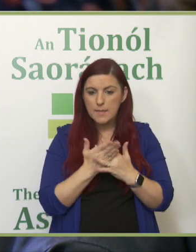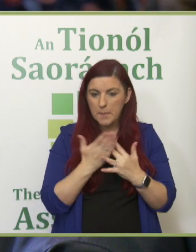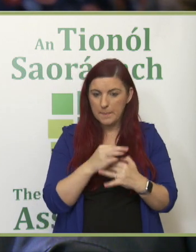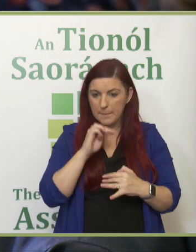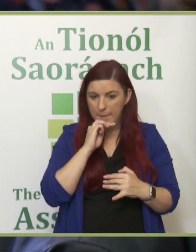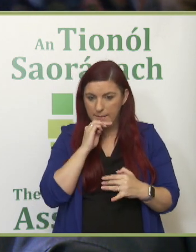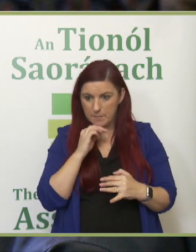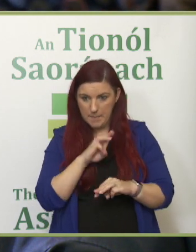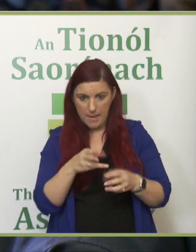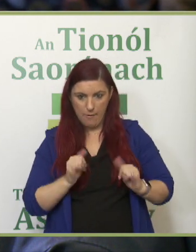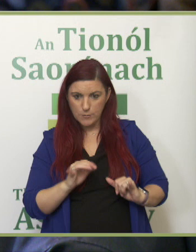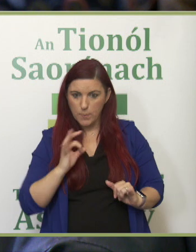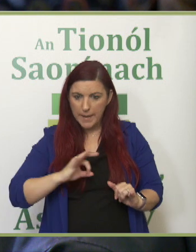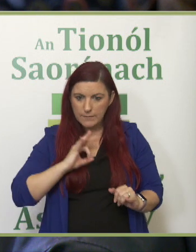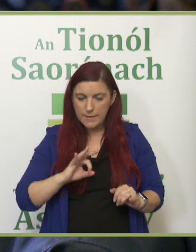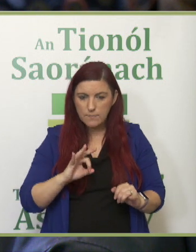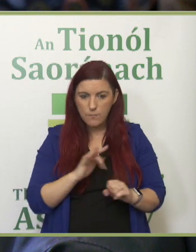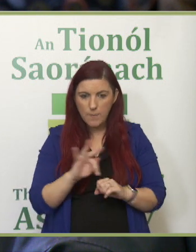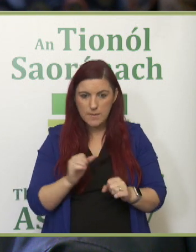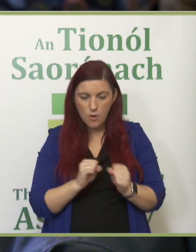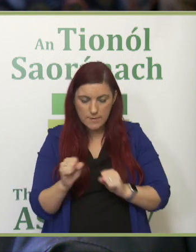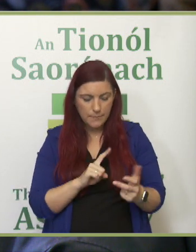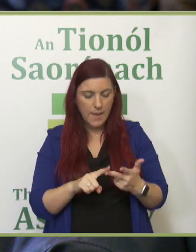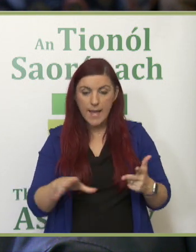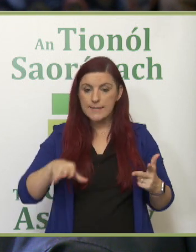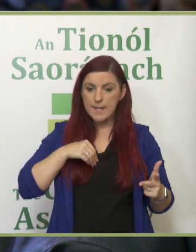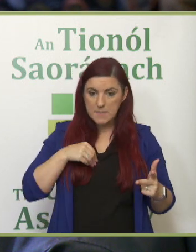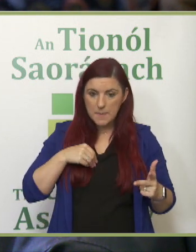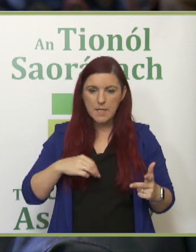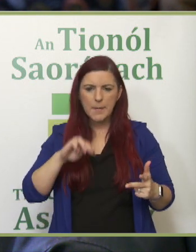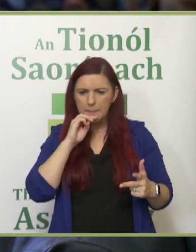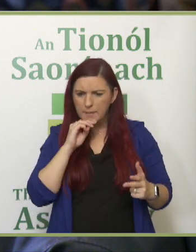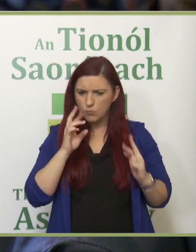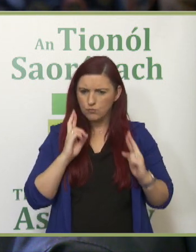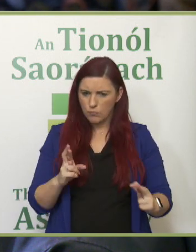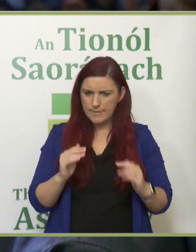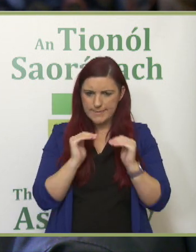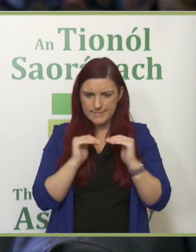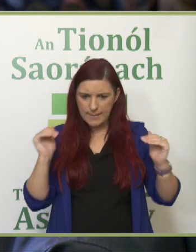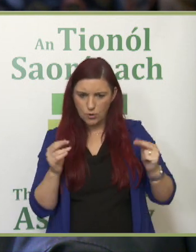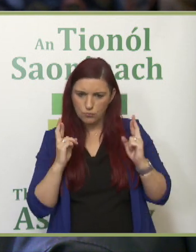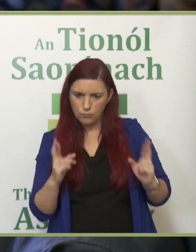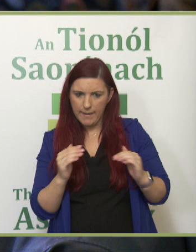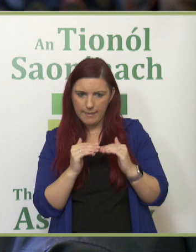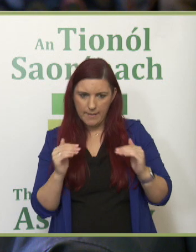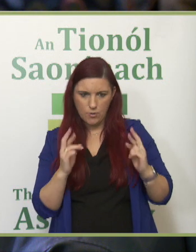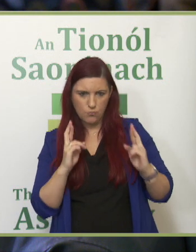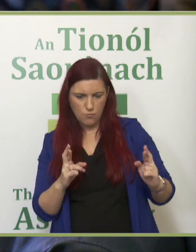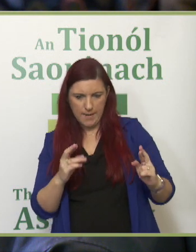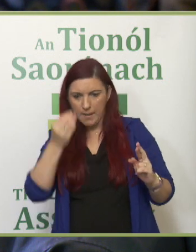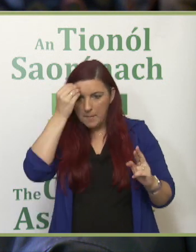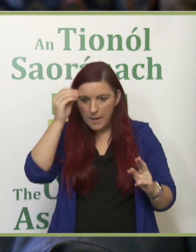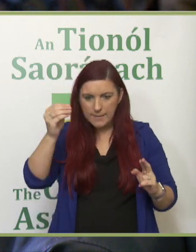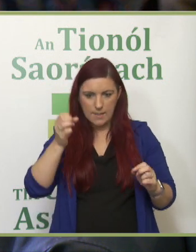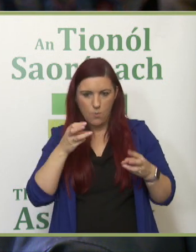benefit from services. The acceptability means that it's ethically appropriate and human rights compliant in the way you